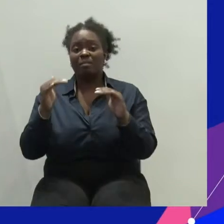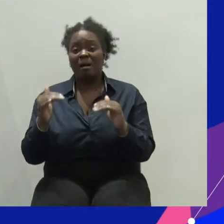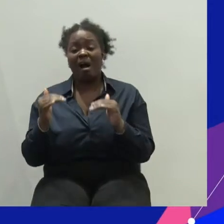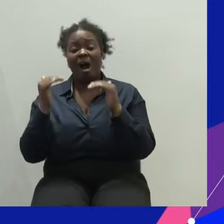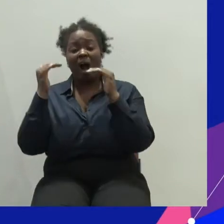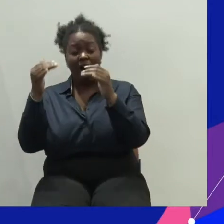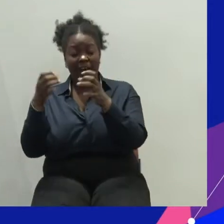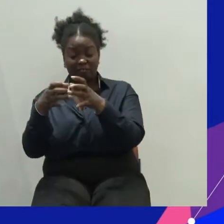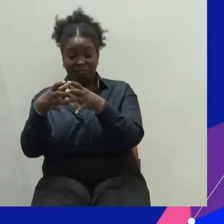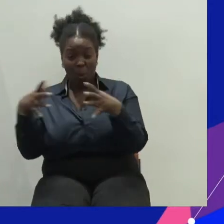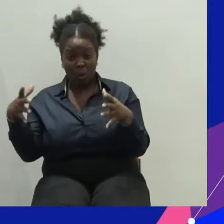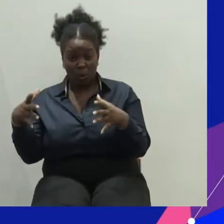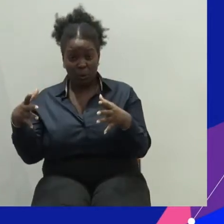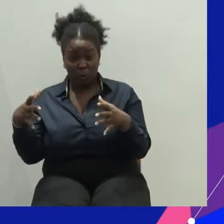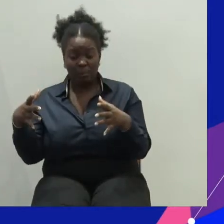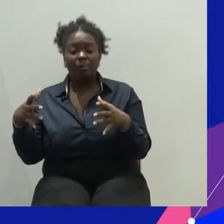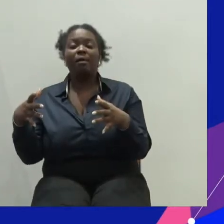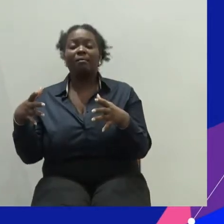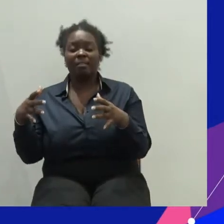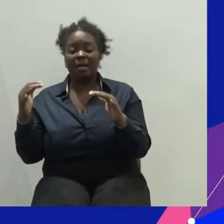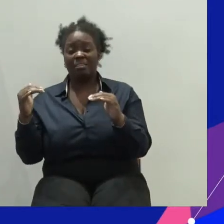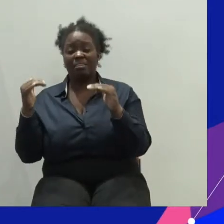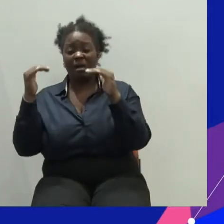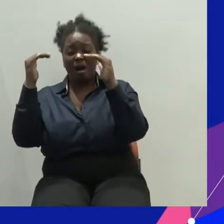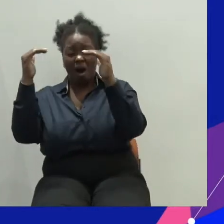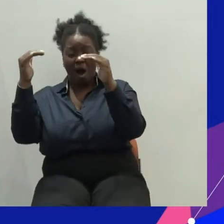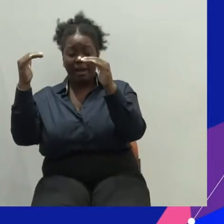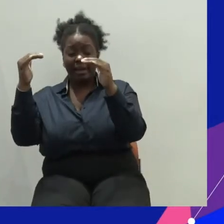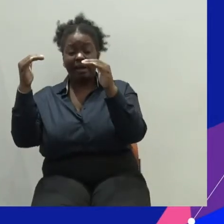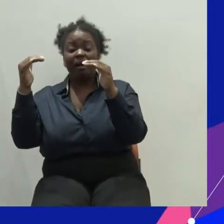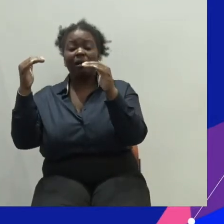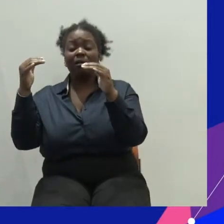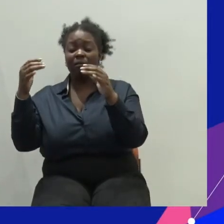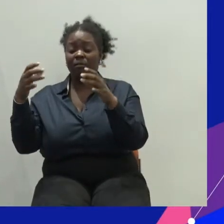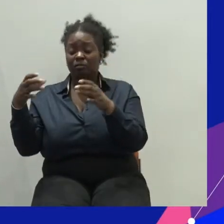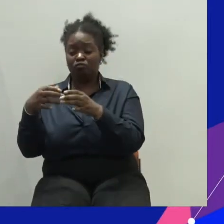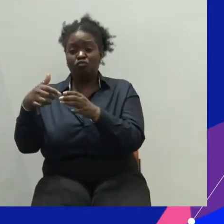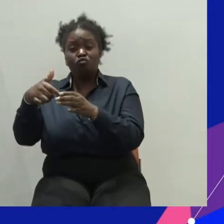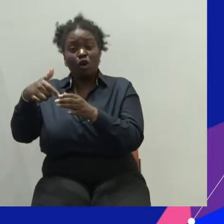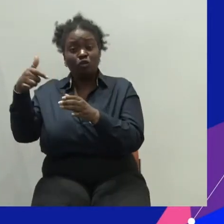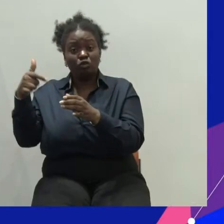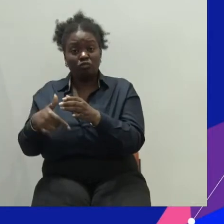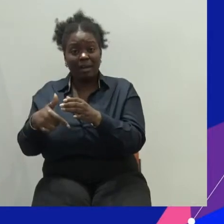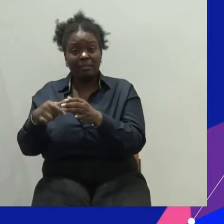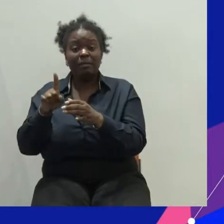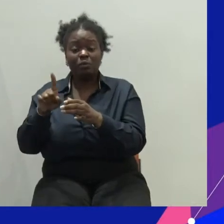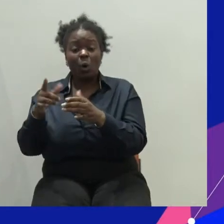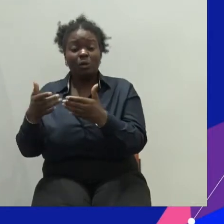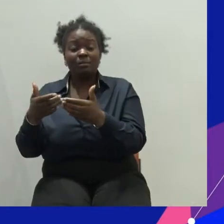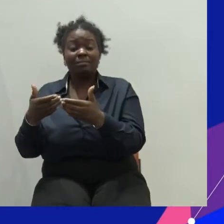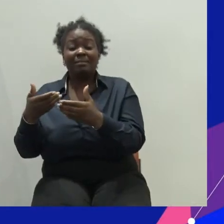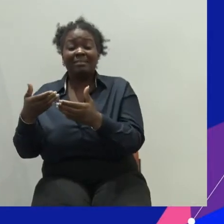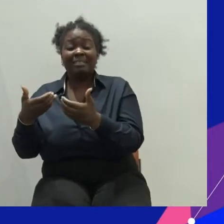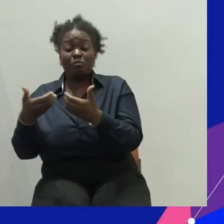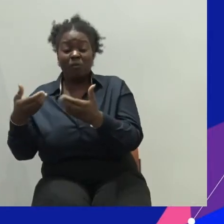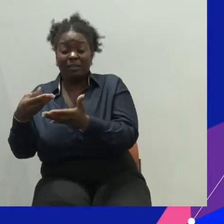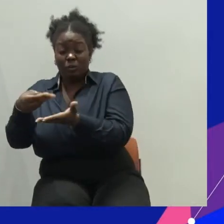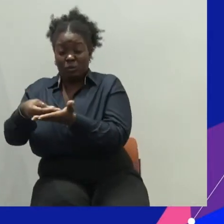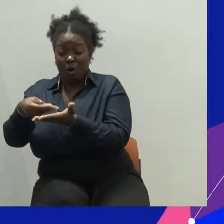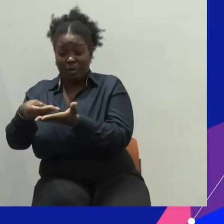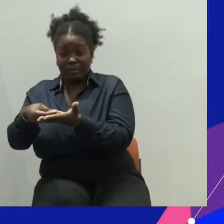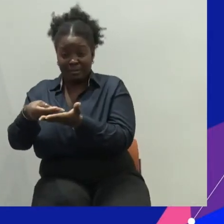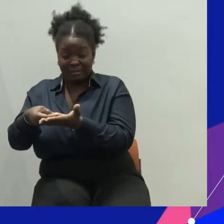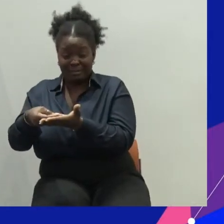volume, then the higher your concentration has to be, because your separations cost, now I'm a chemical engineer again, right?